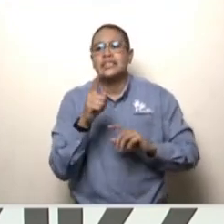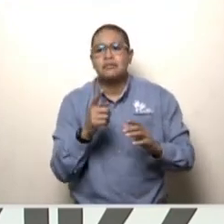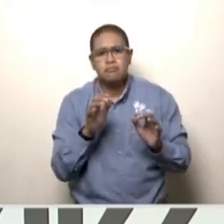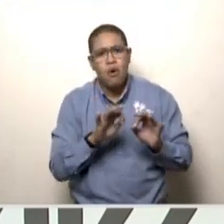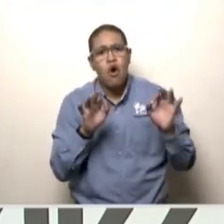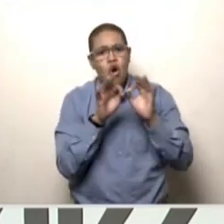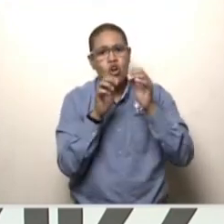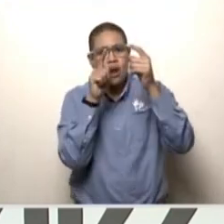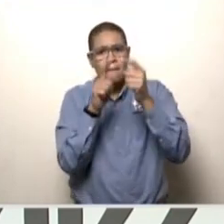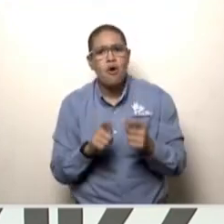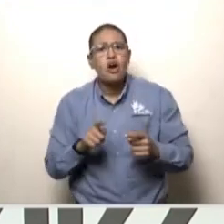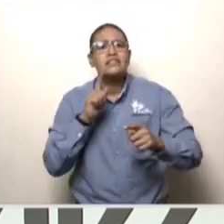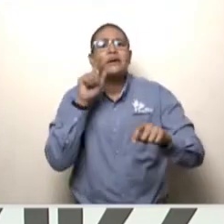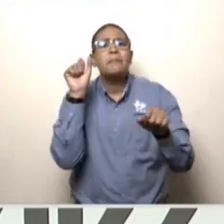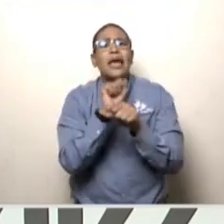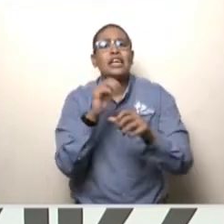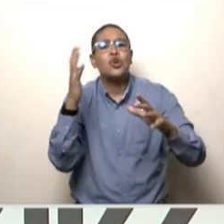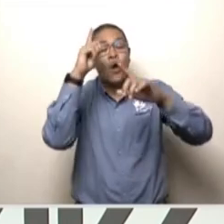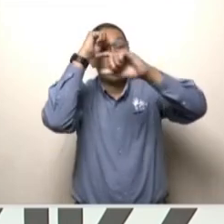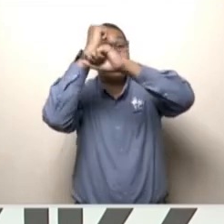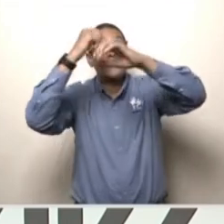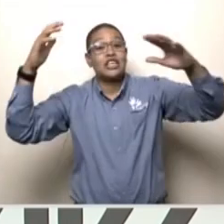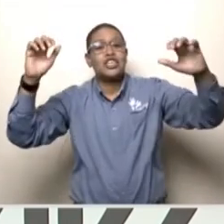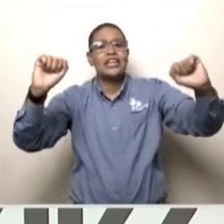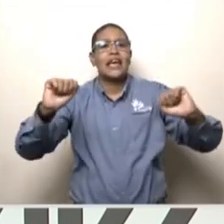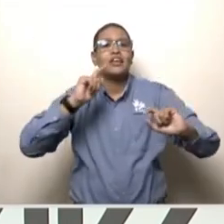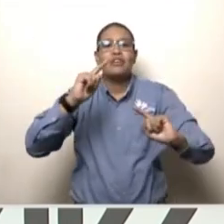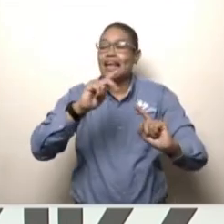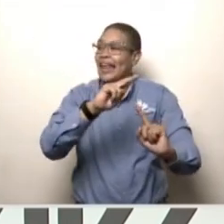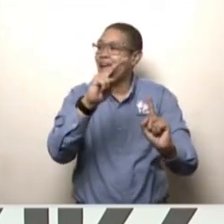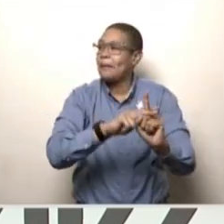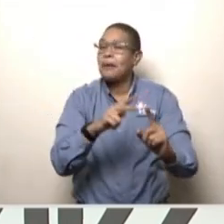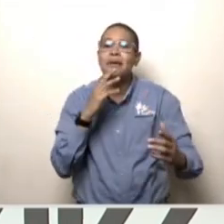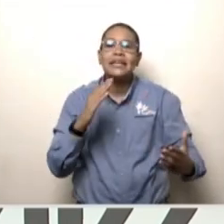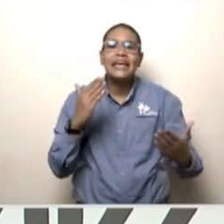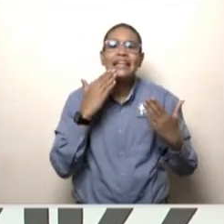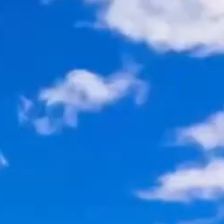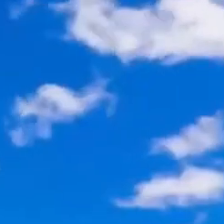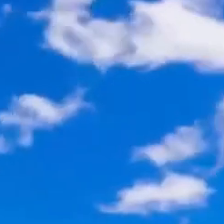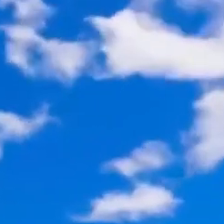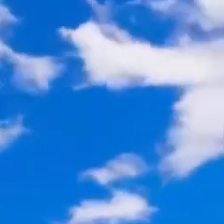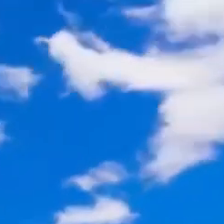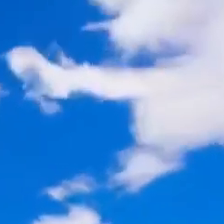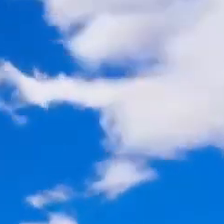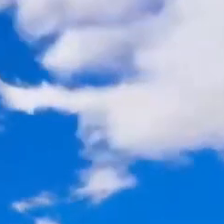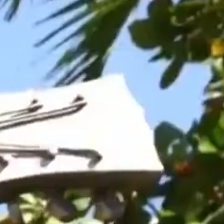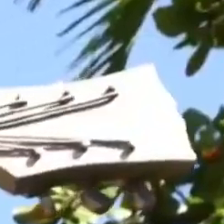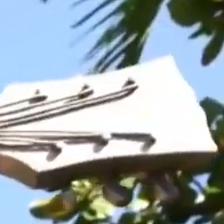points for ensuring that a vision can be implemented. Thank you both very much.